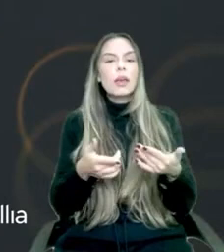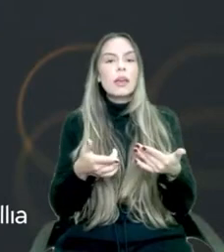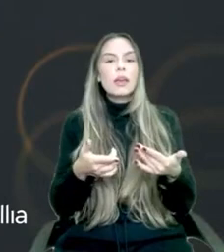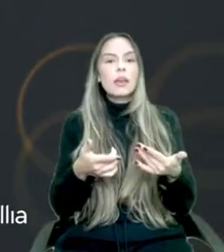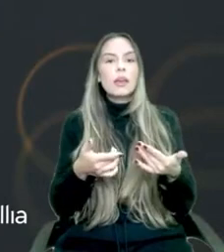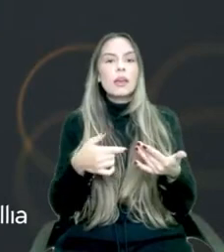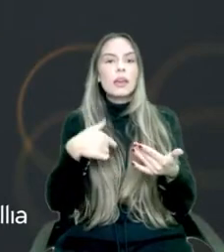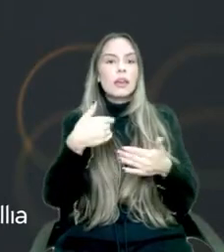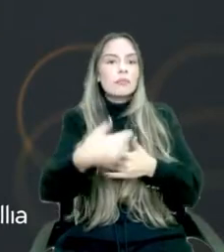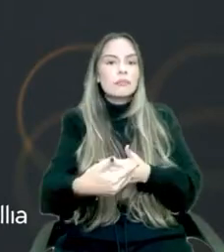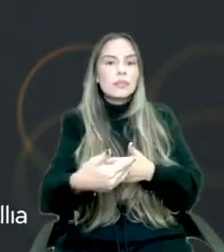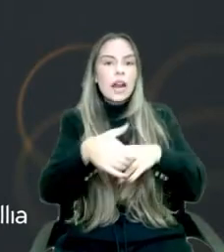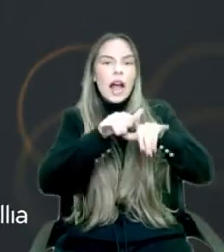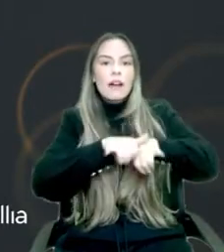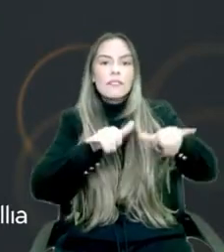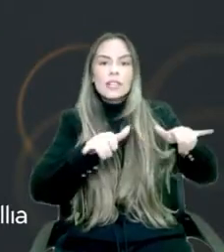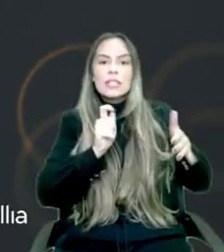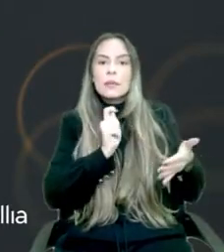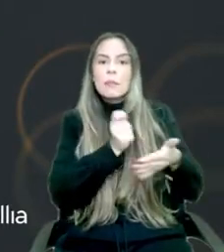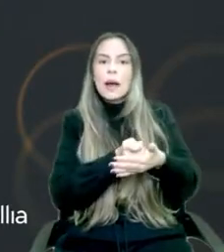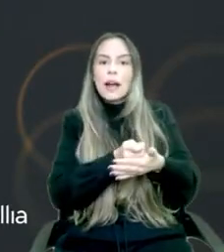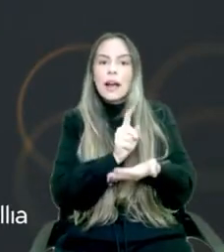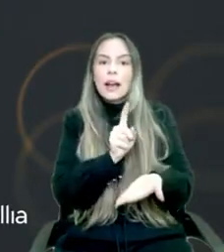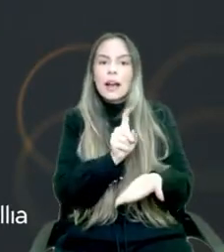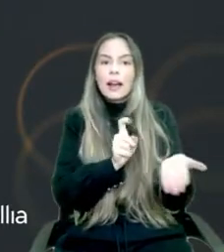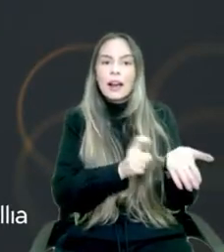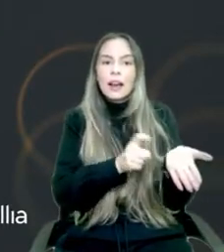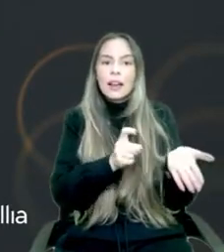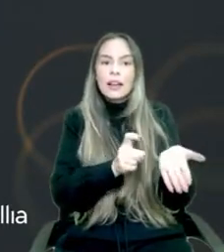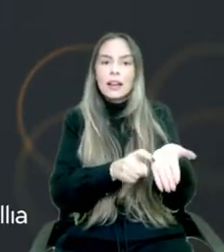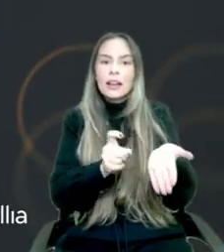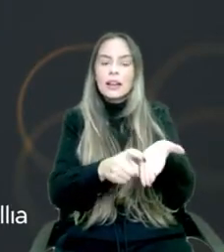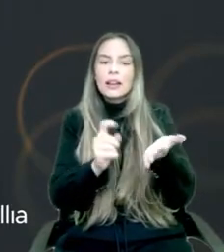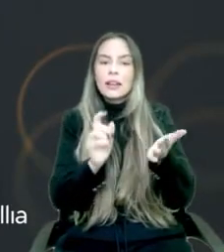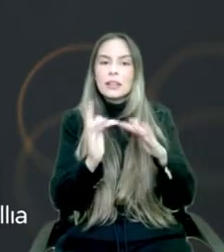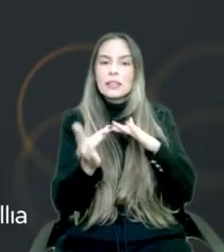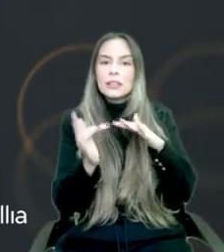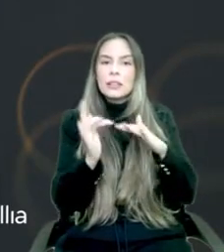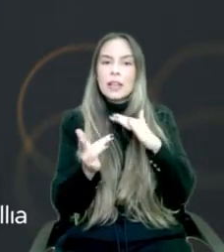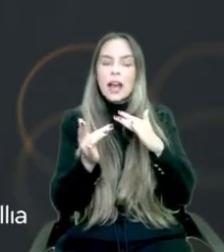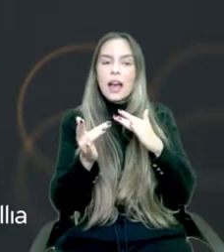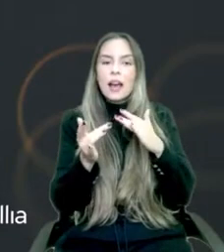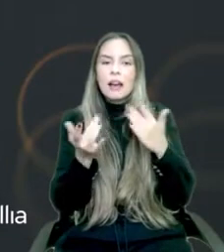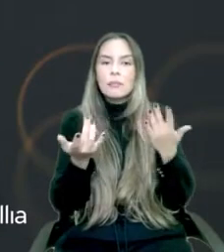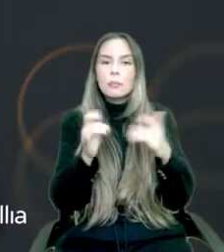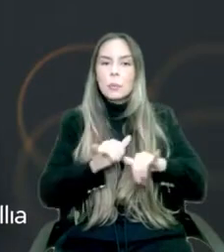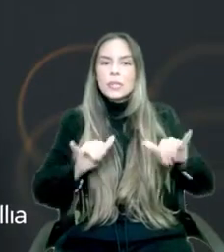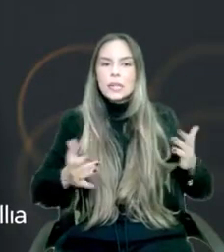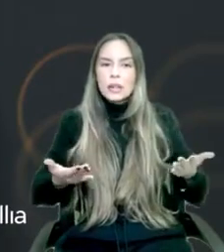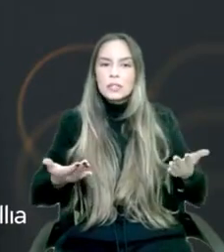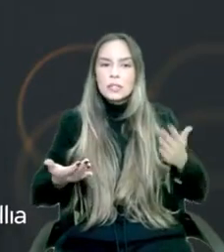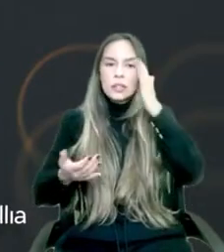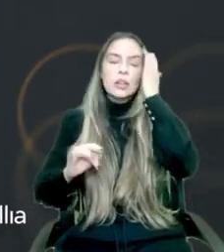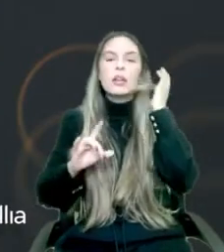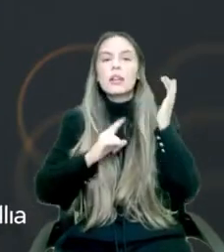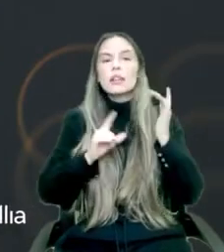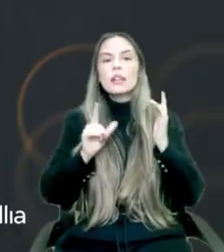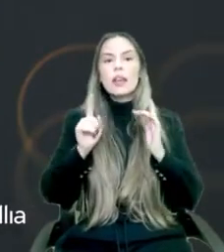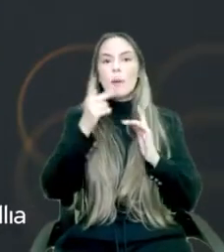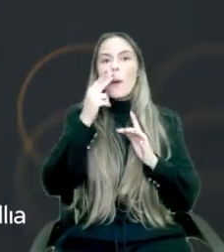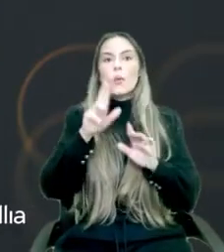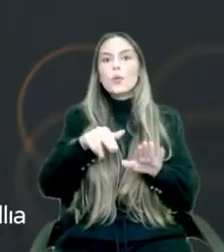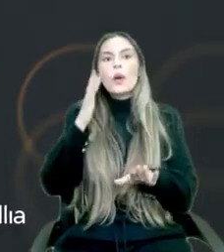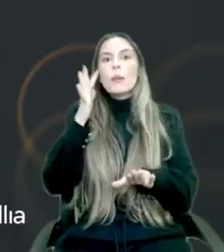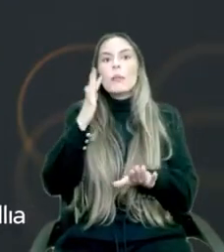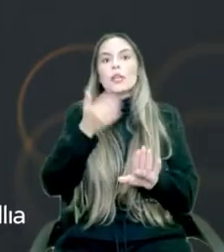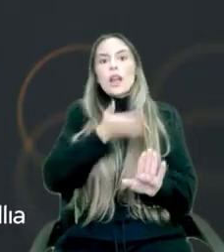advertisers would pay for clicks on social media? It just would have been inconceivable, right? We couldn't have even